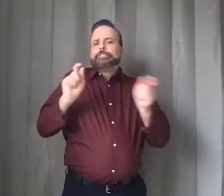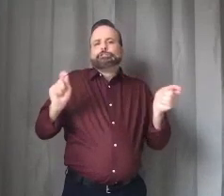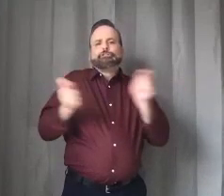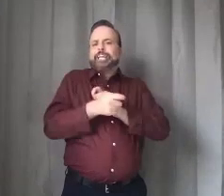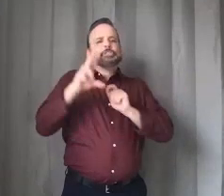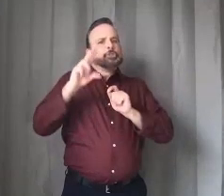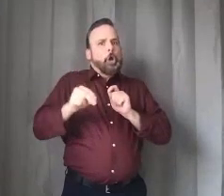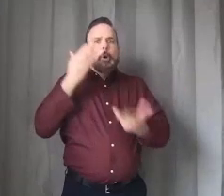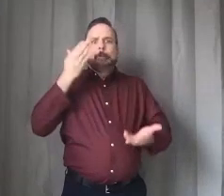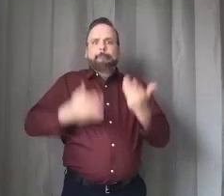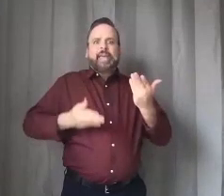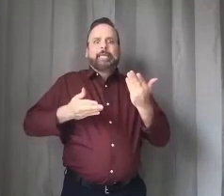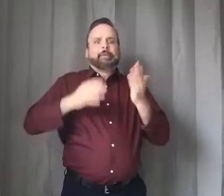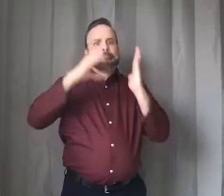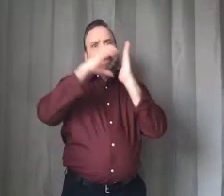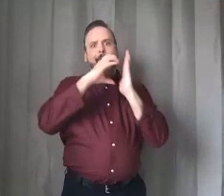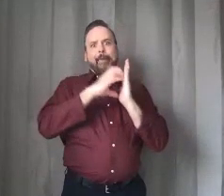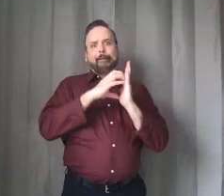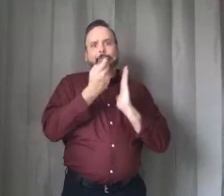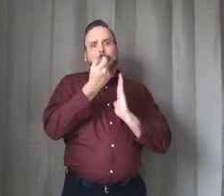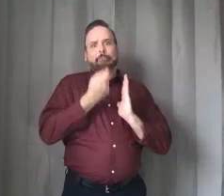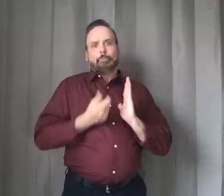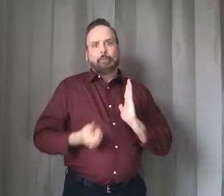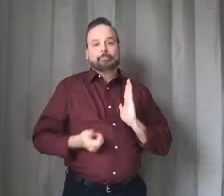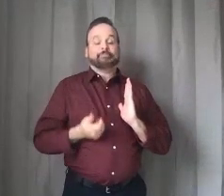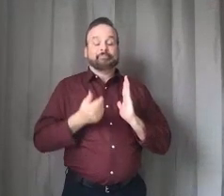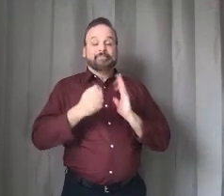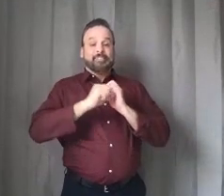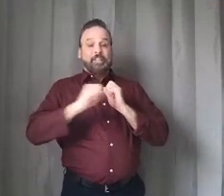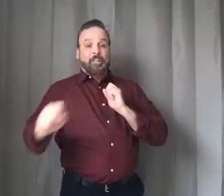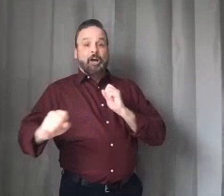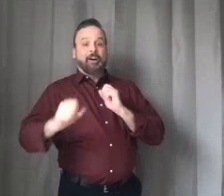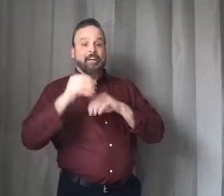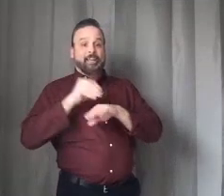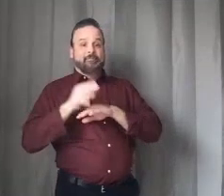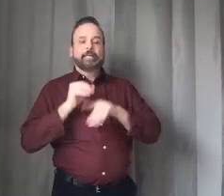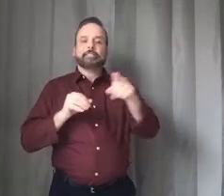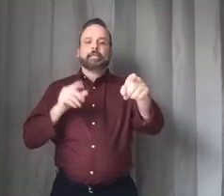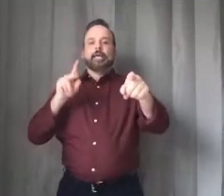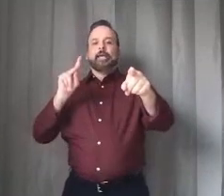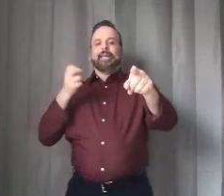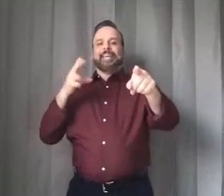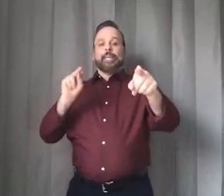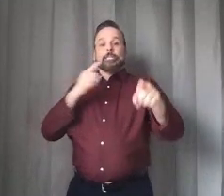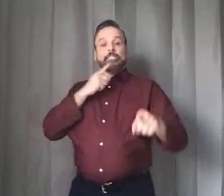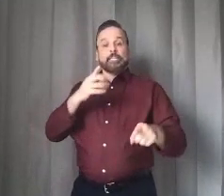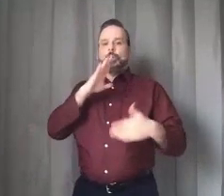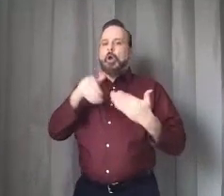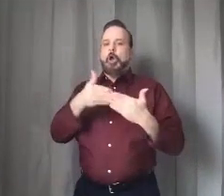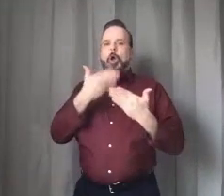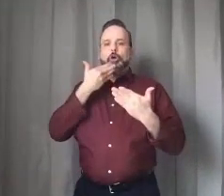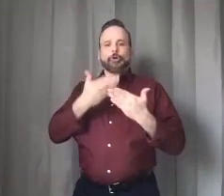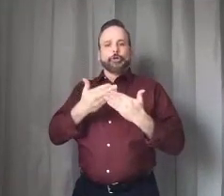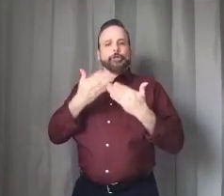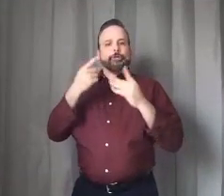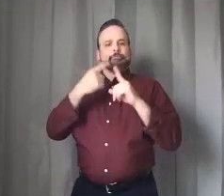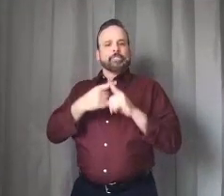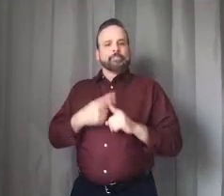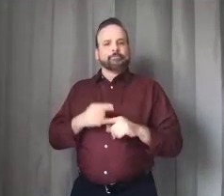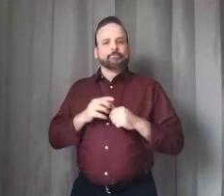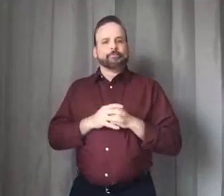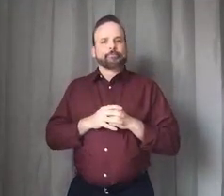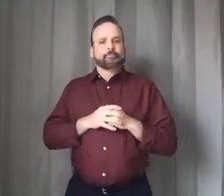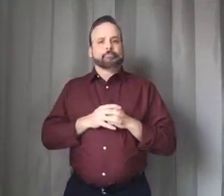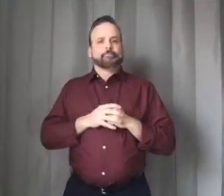Mm-hmm. That's long advice. It's good. All good gems. I think all good gems. What about you, Danielle? What do you have to